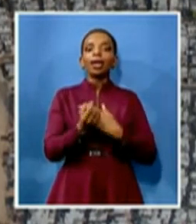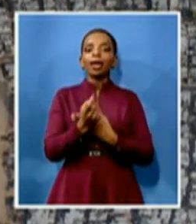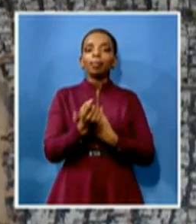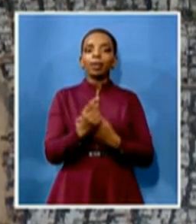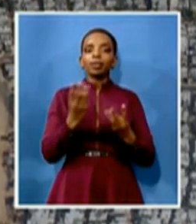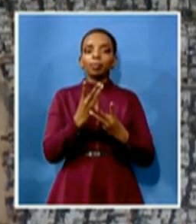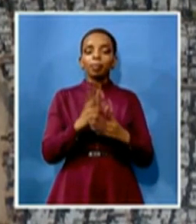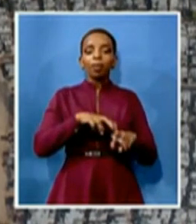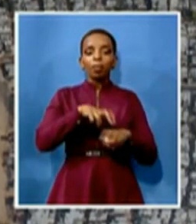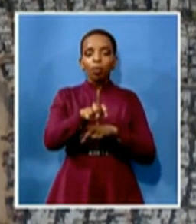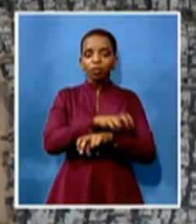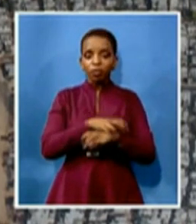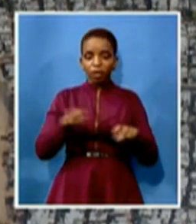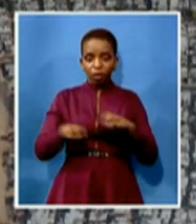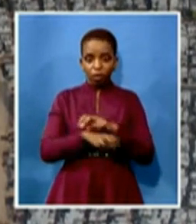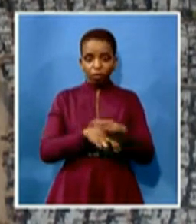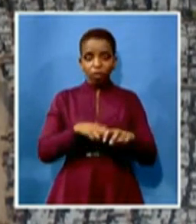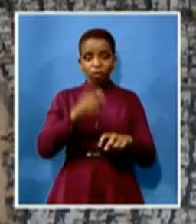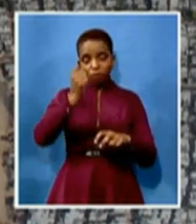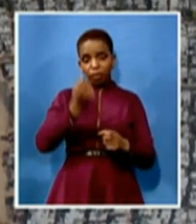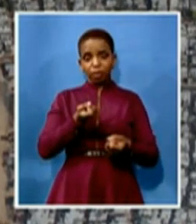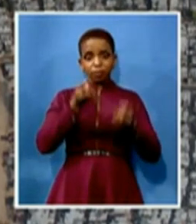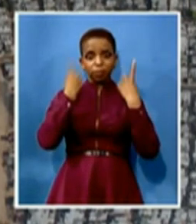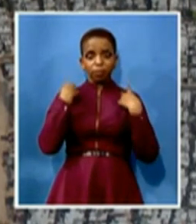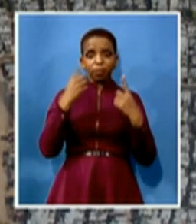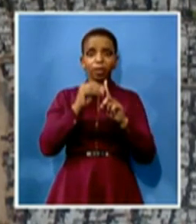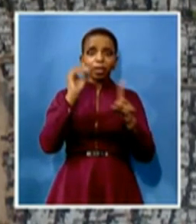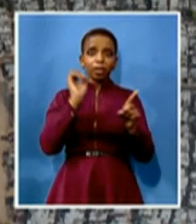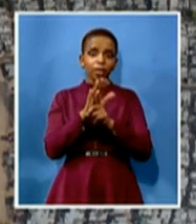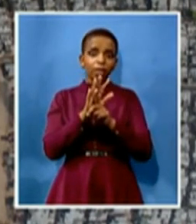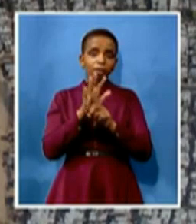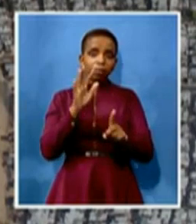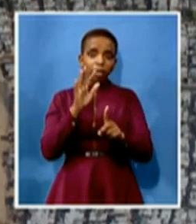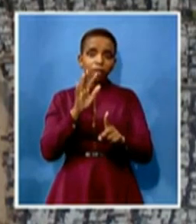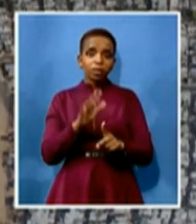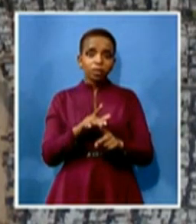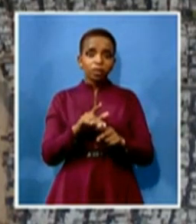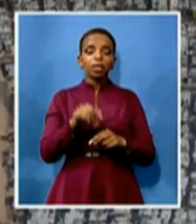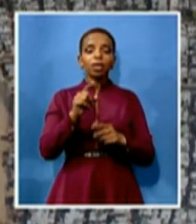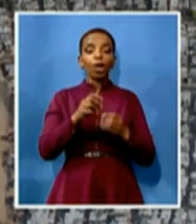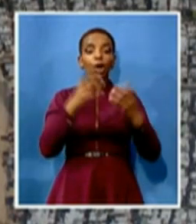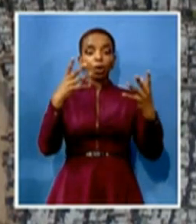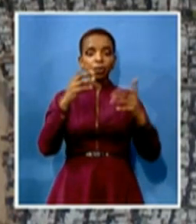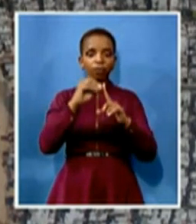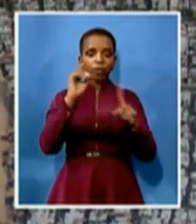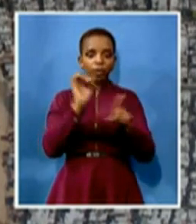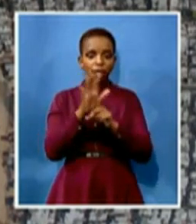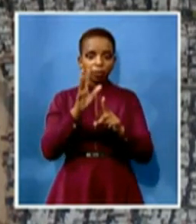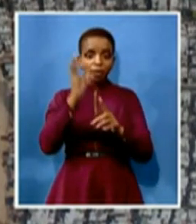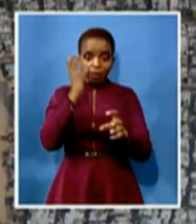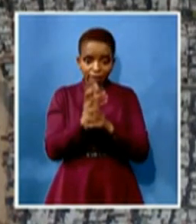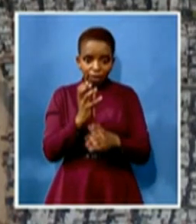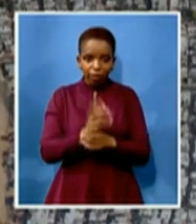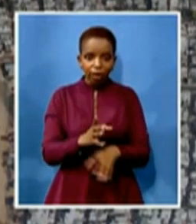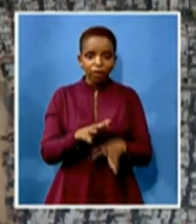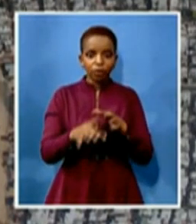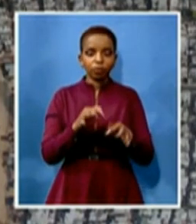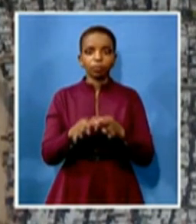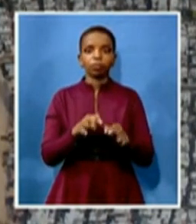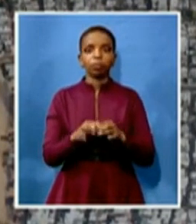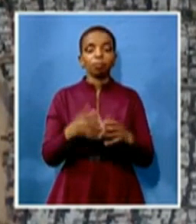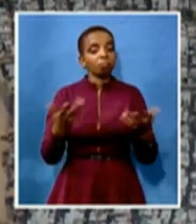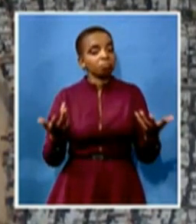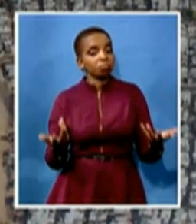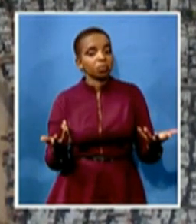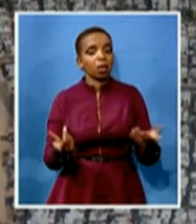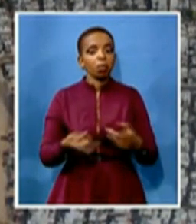policy measures on R0. A lot of that impact is difficult to estimate, and therefore we have taken a quite different approach